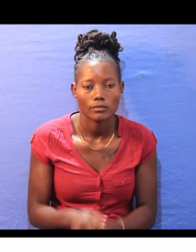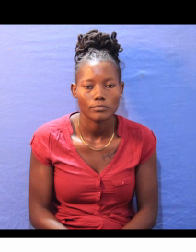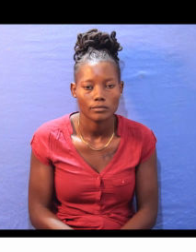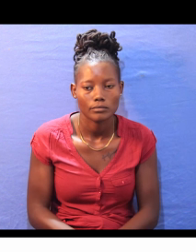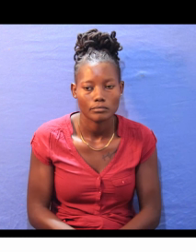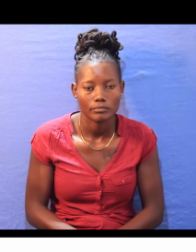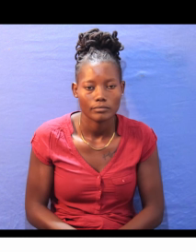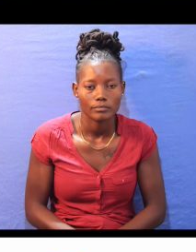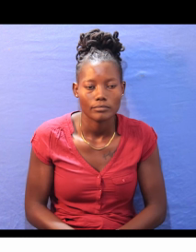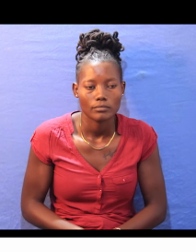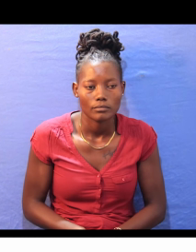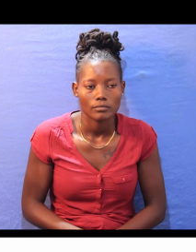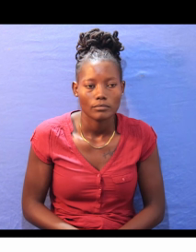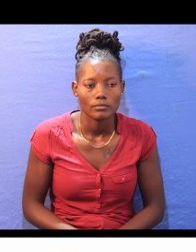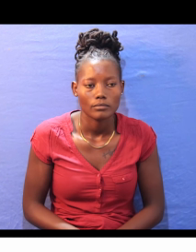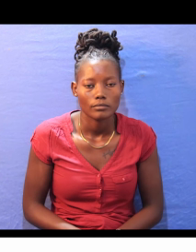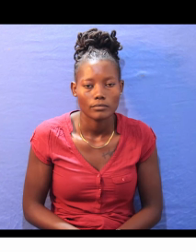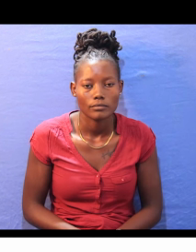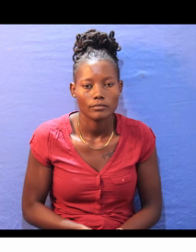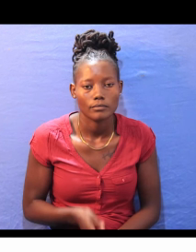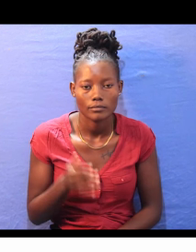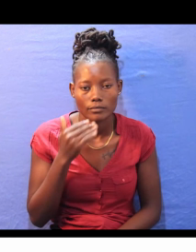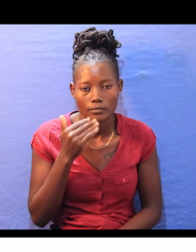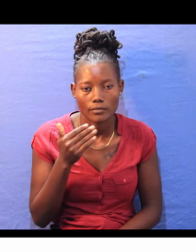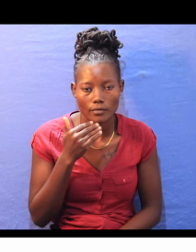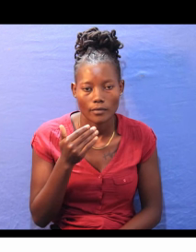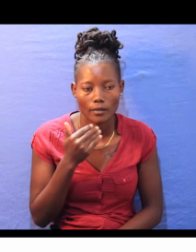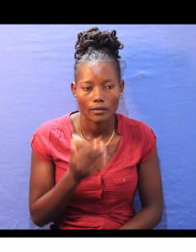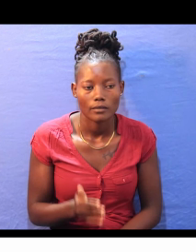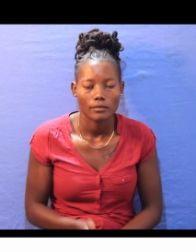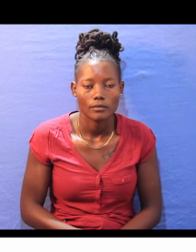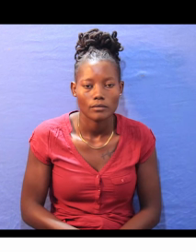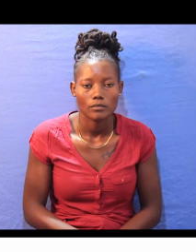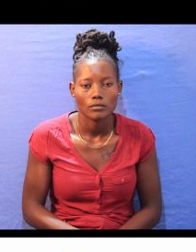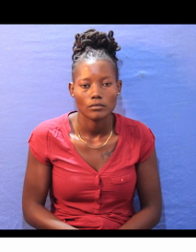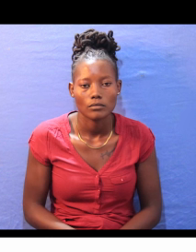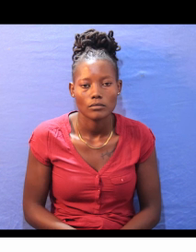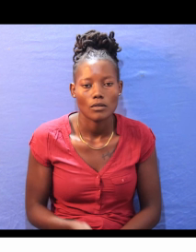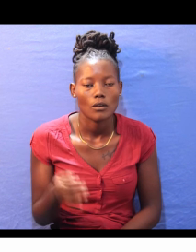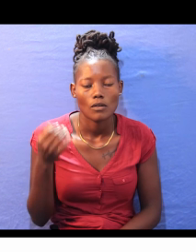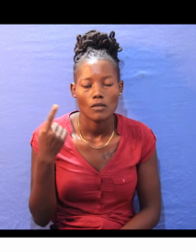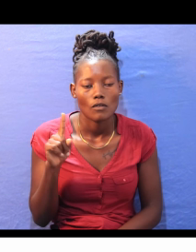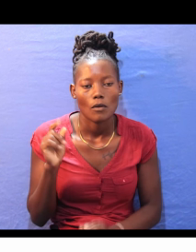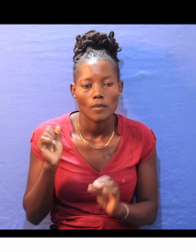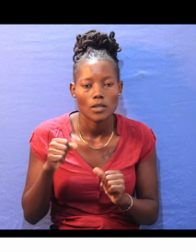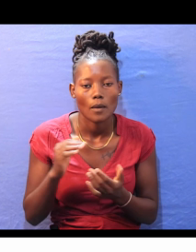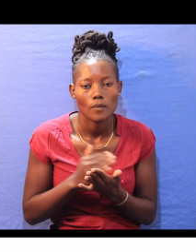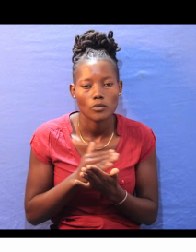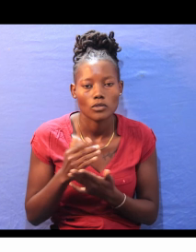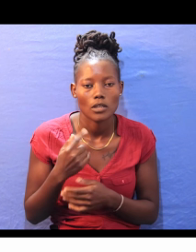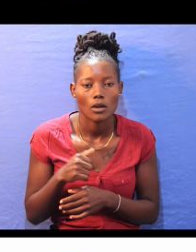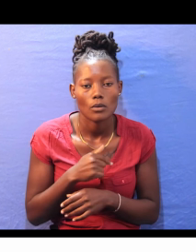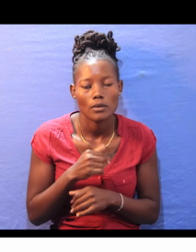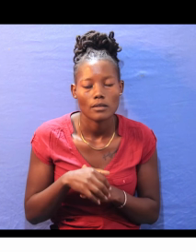Thank you, Mike. Appreciate your time and being able to share with us. I've learned a